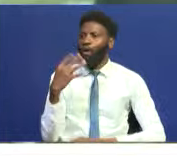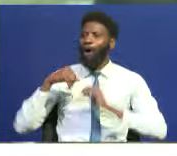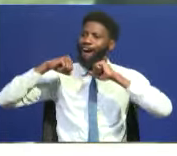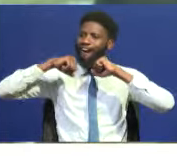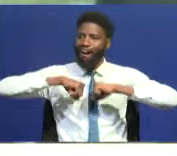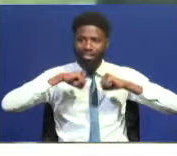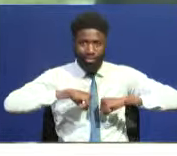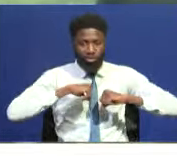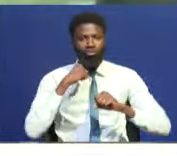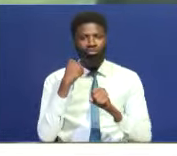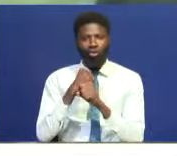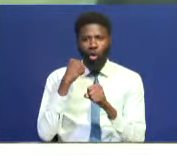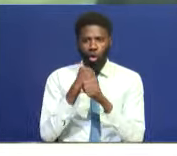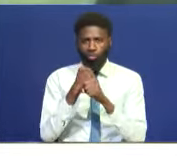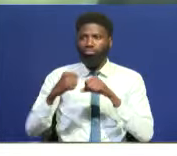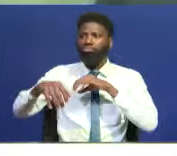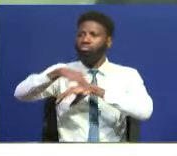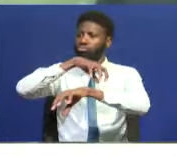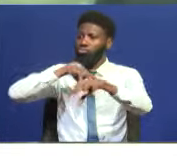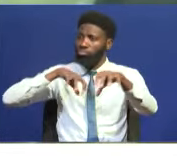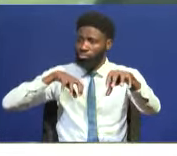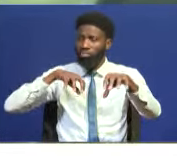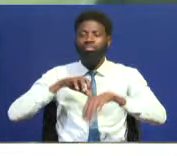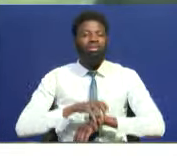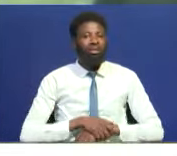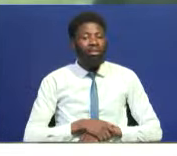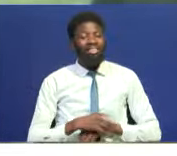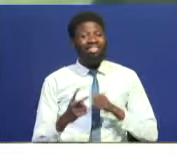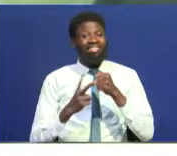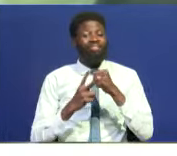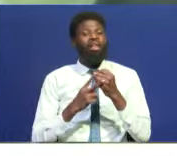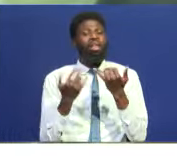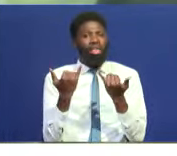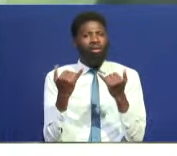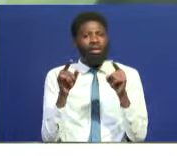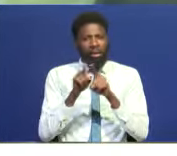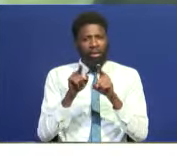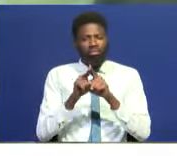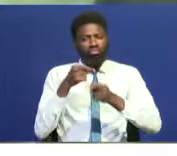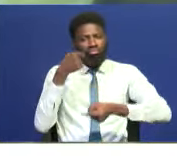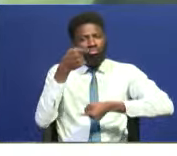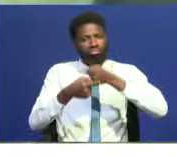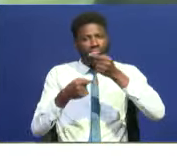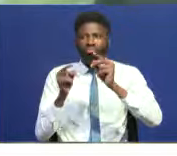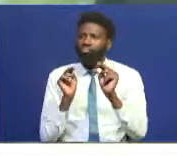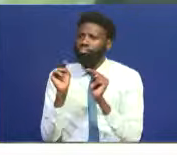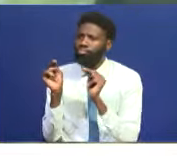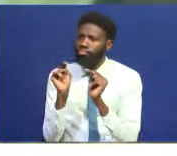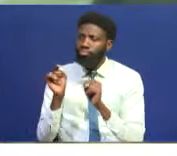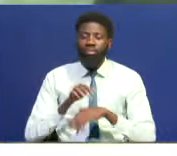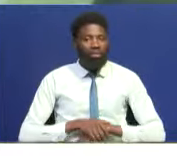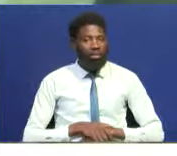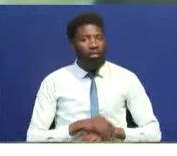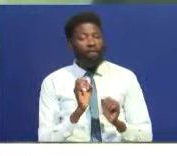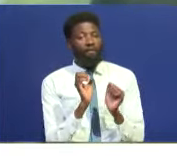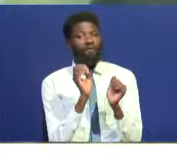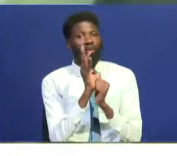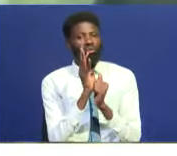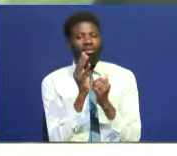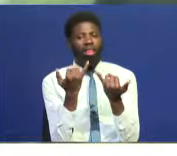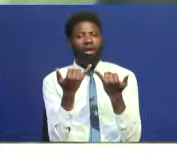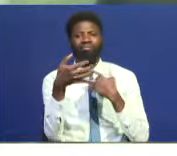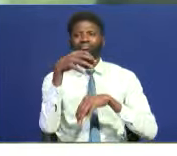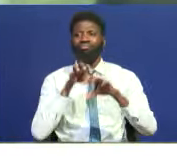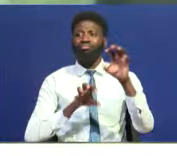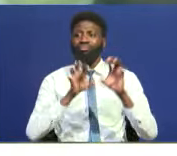and 7 are at an advanced stage of negotiation, while 14 are in draft form.